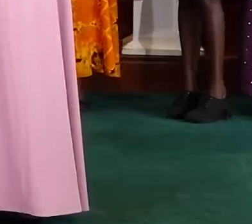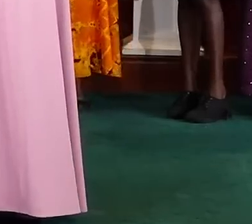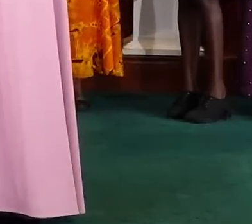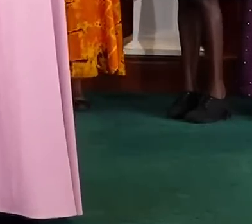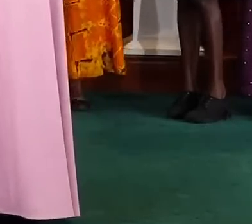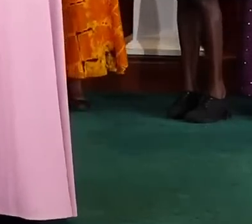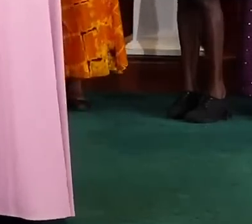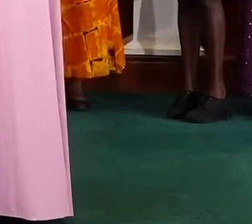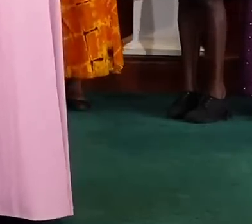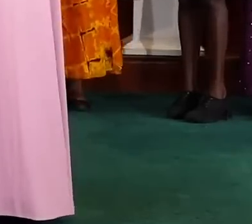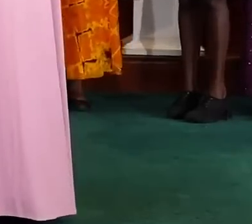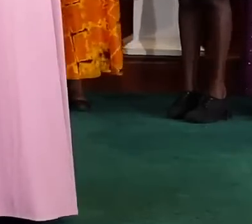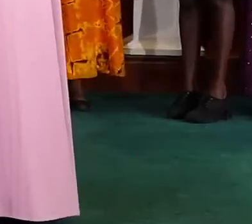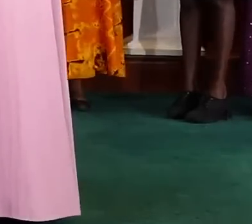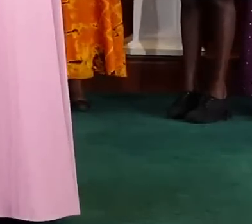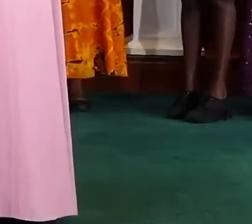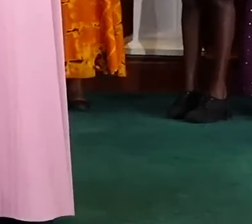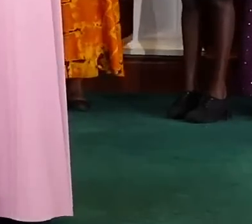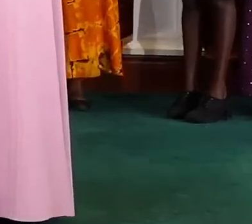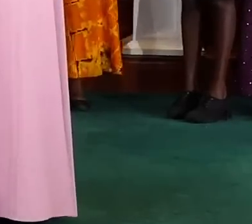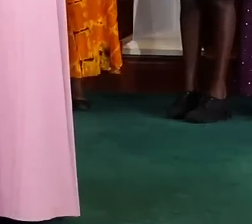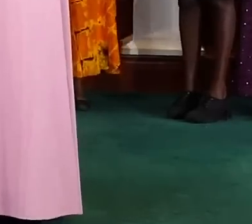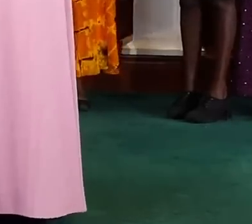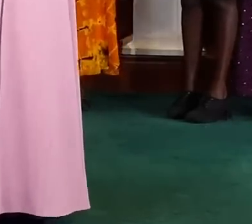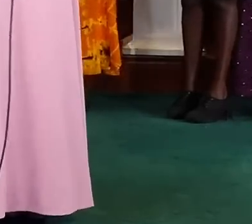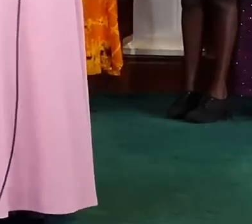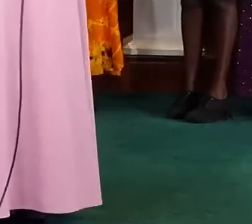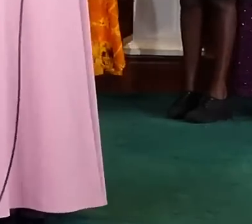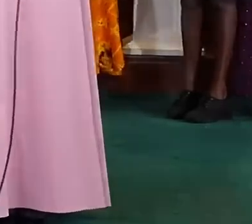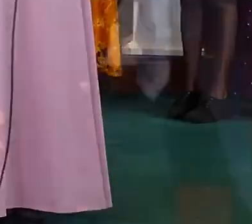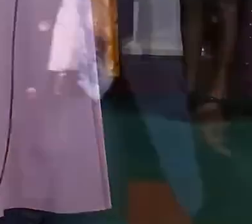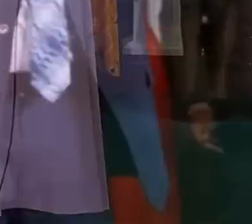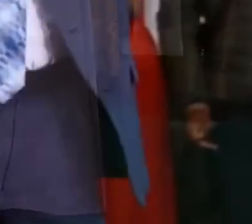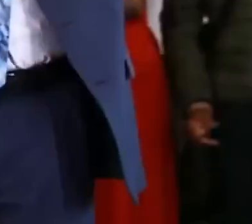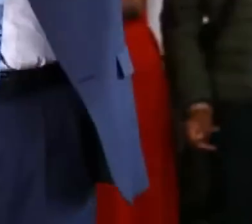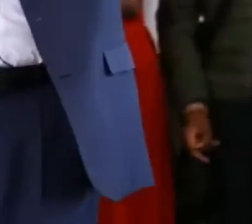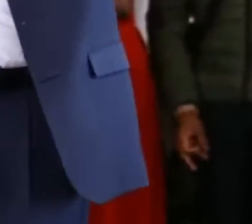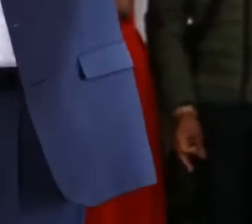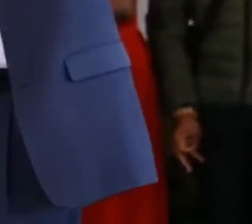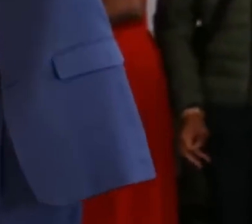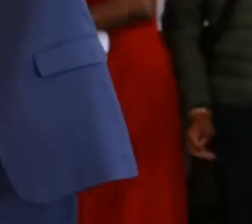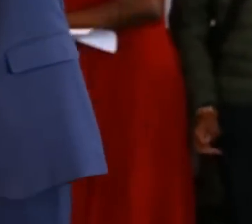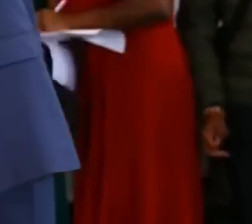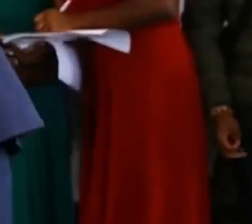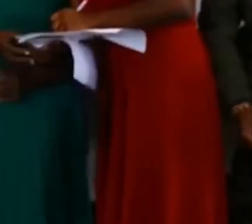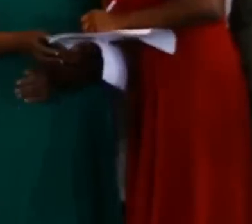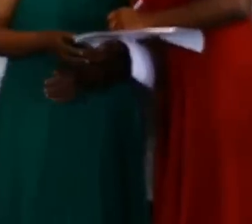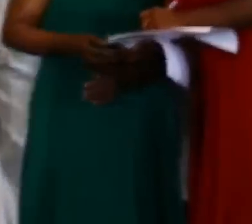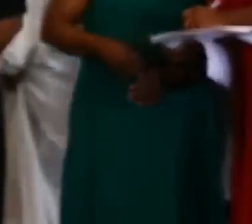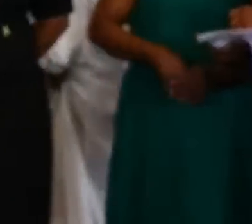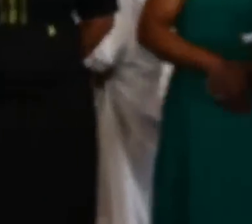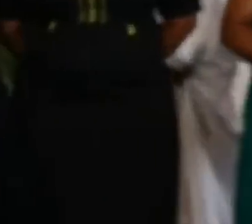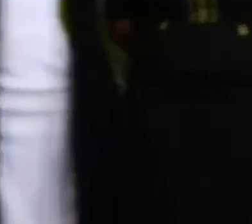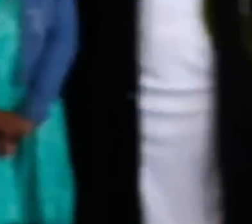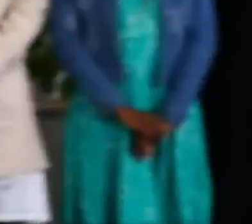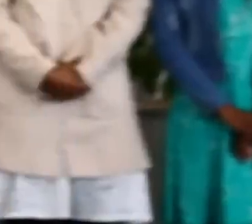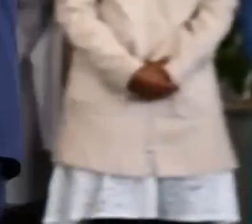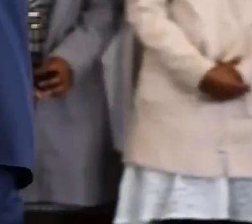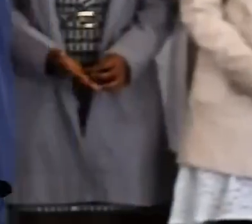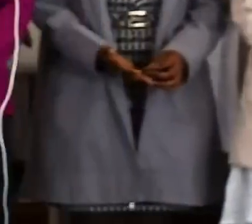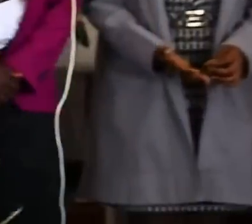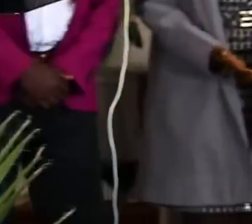One verse away. God bless you, come. God bless you. God bless you. One verse